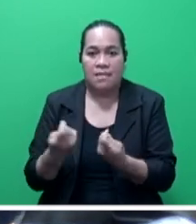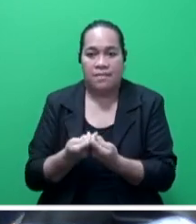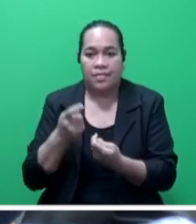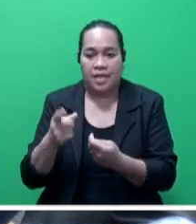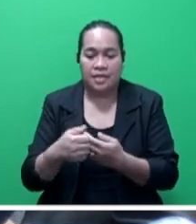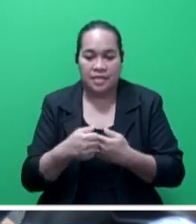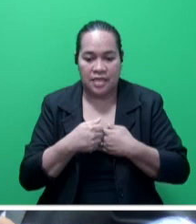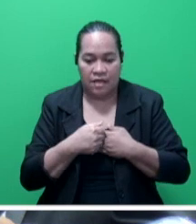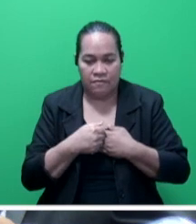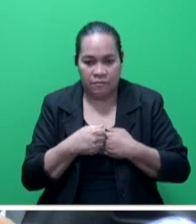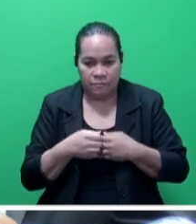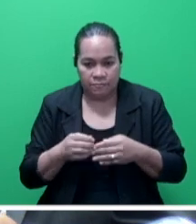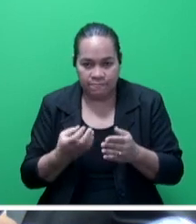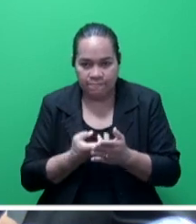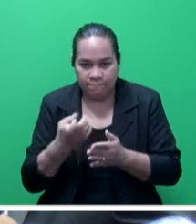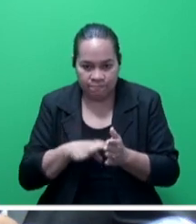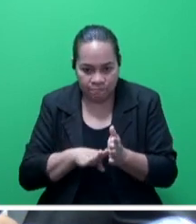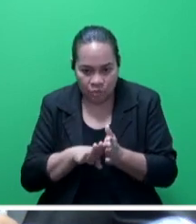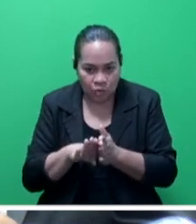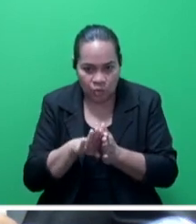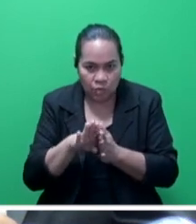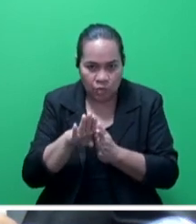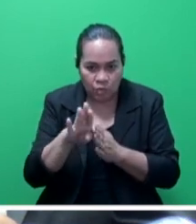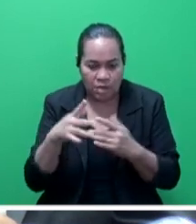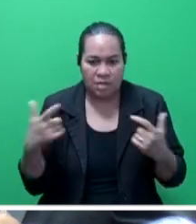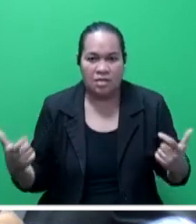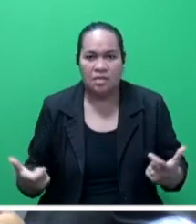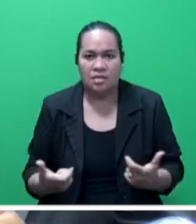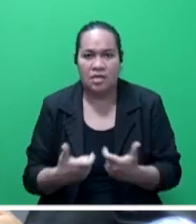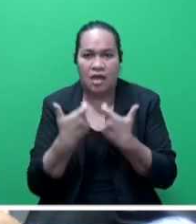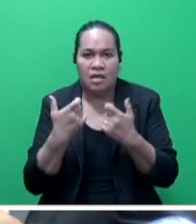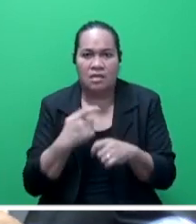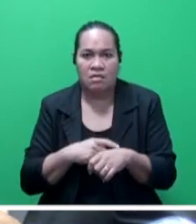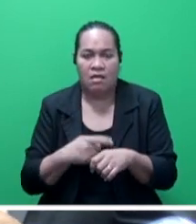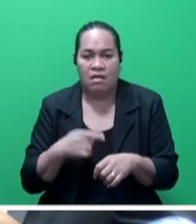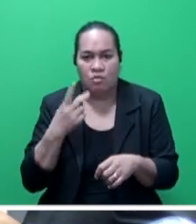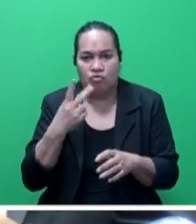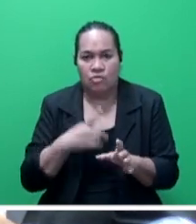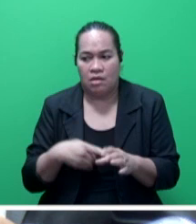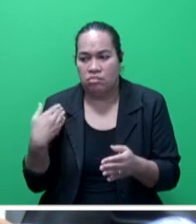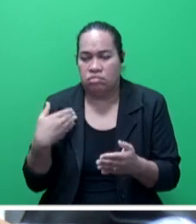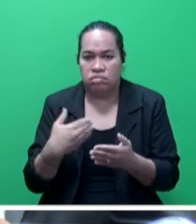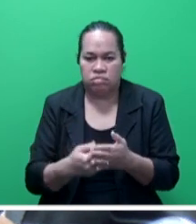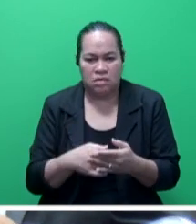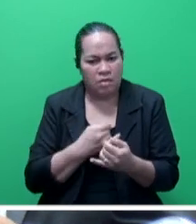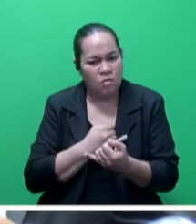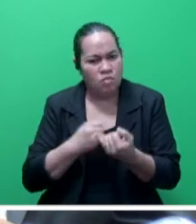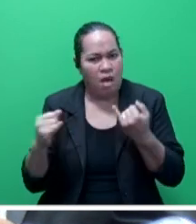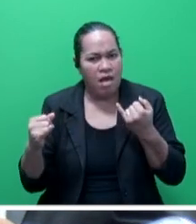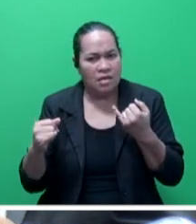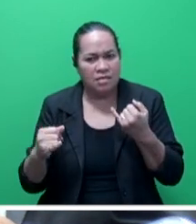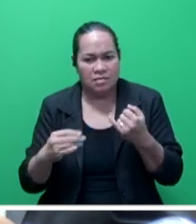safely steering our economy in the last 2 years under the most challenging of circumstances. Despite our worst economic crisis